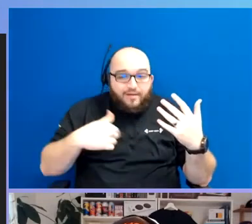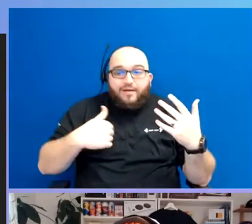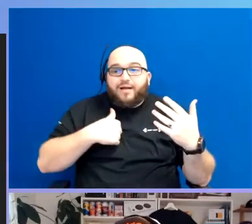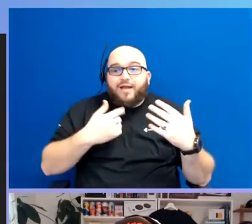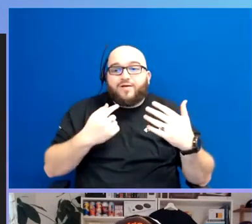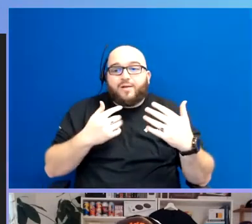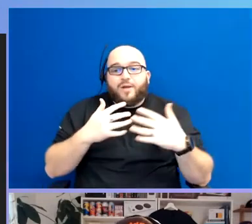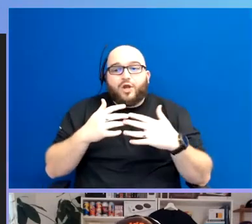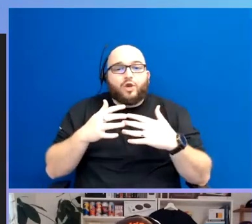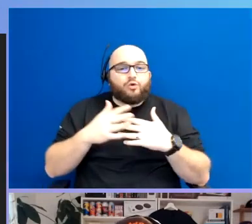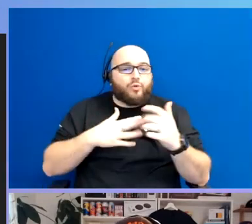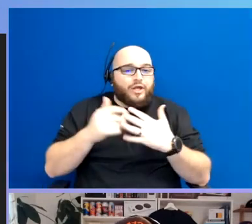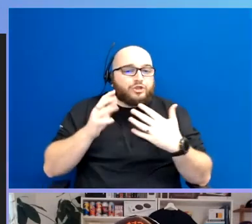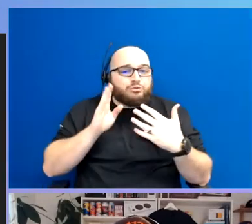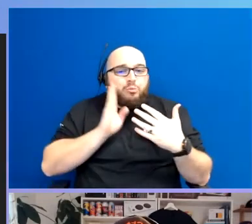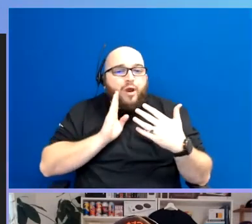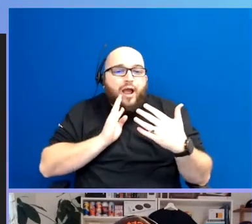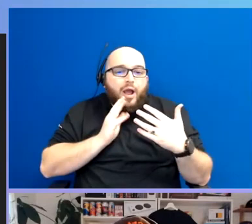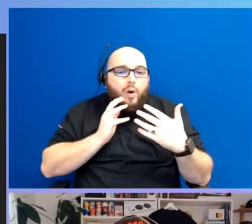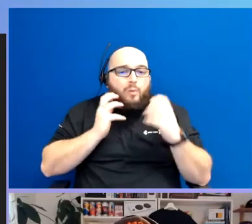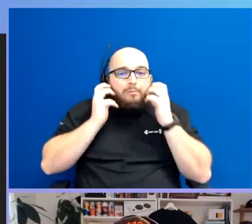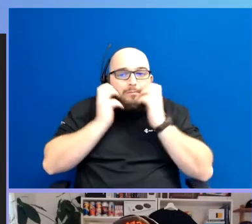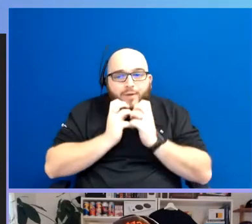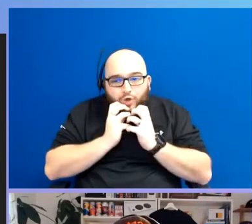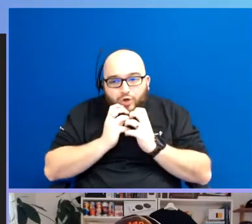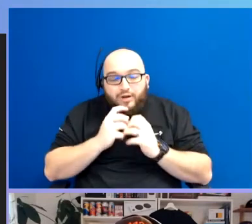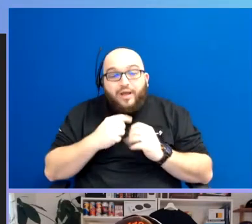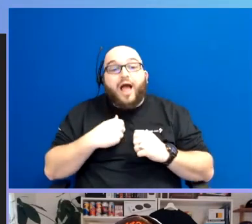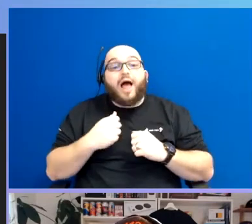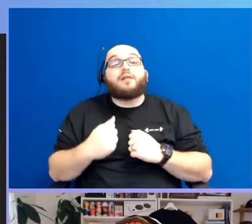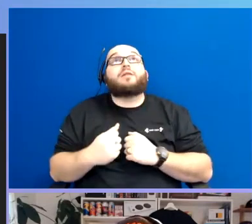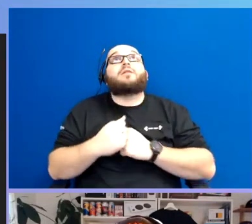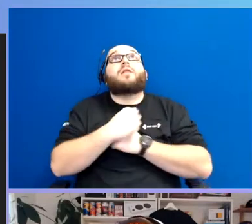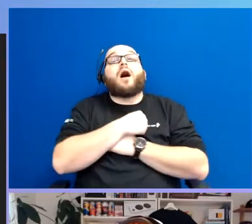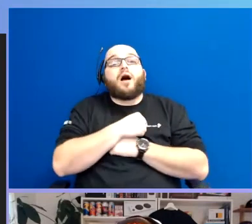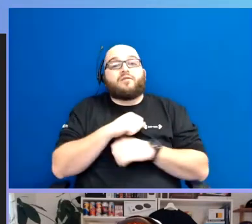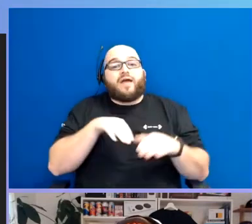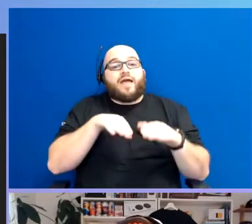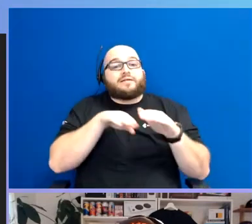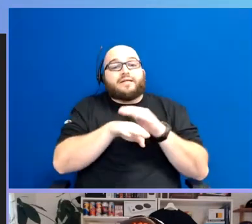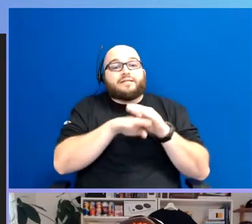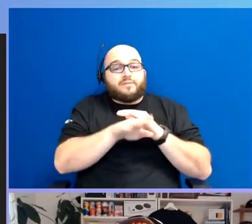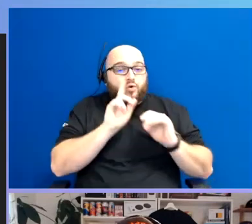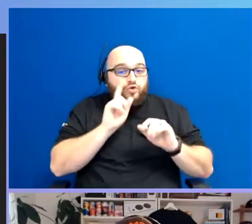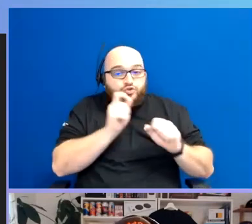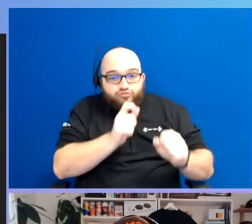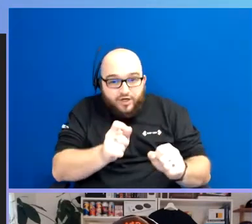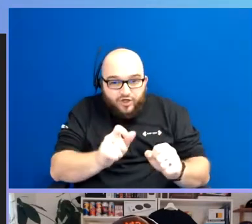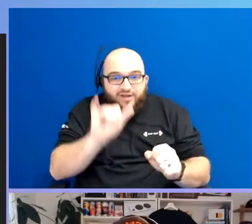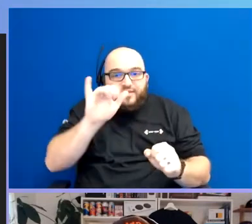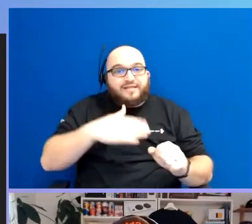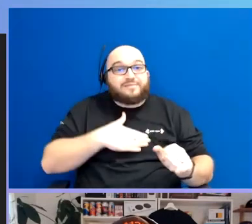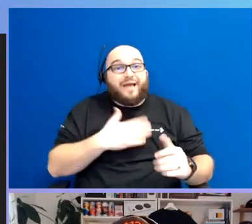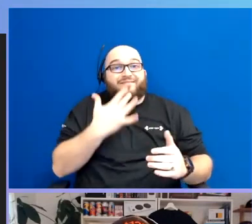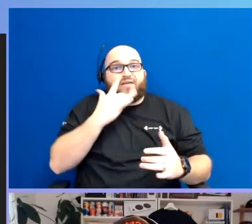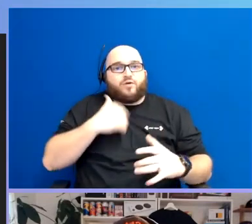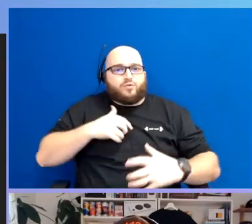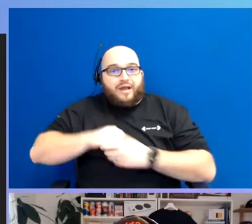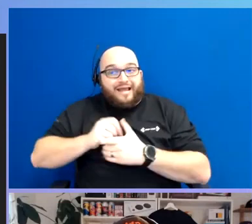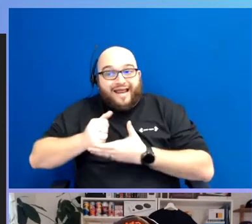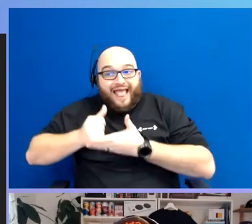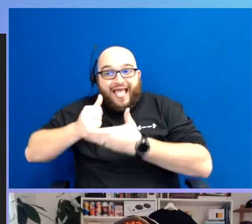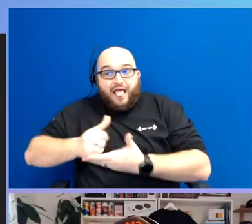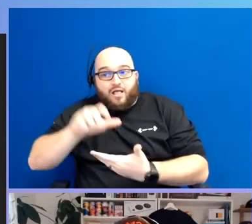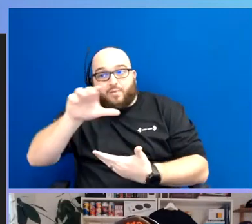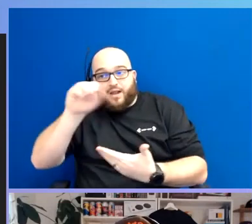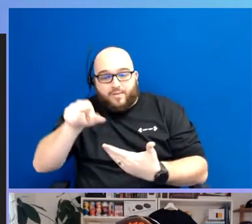grayish, brownish beard. I love accessibility strategy. That is my favorite, to help companies